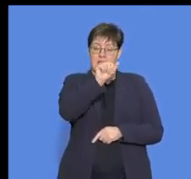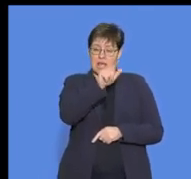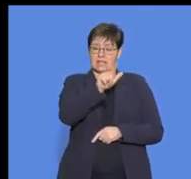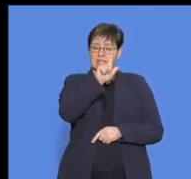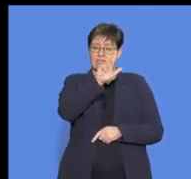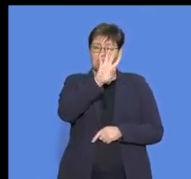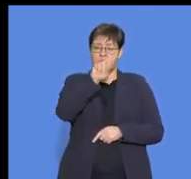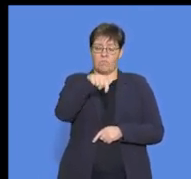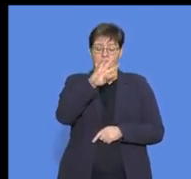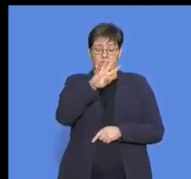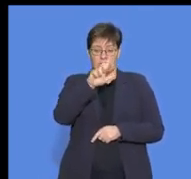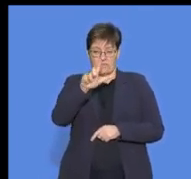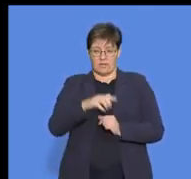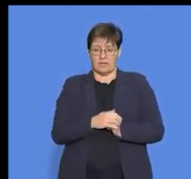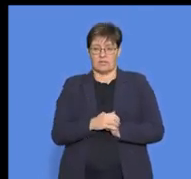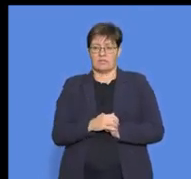here is